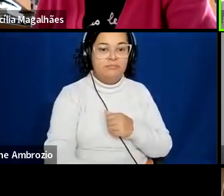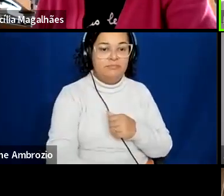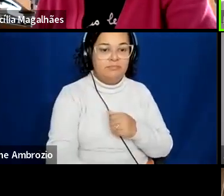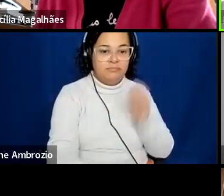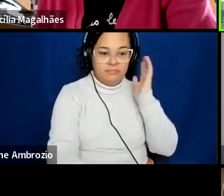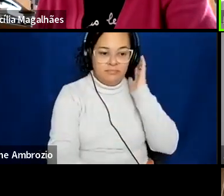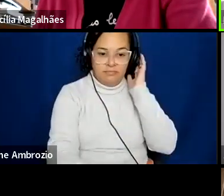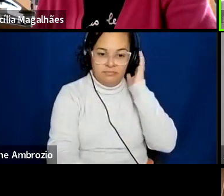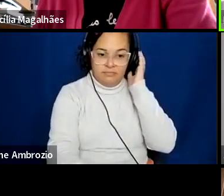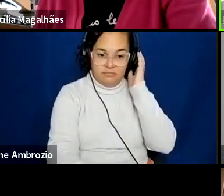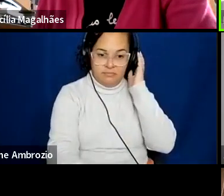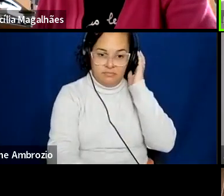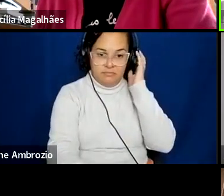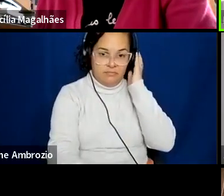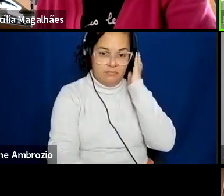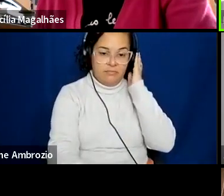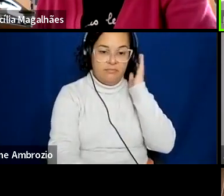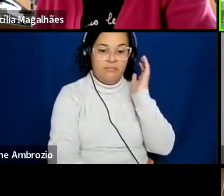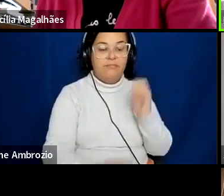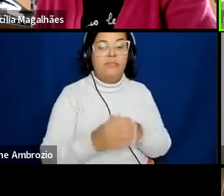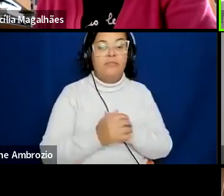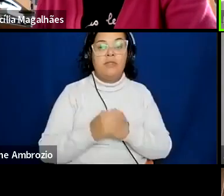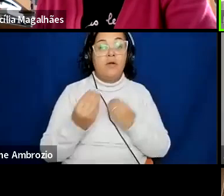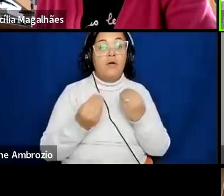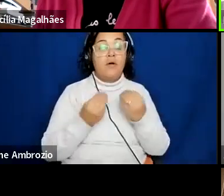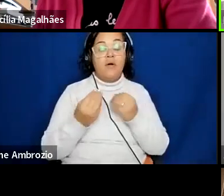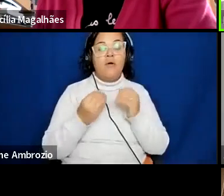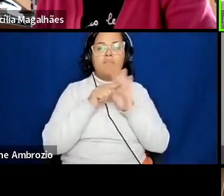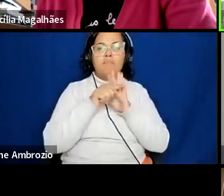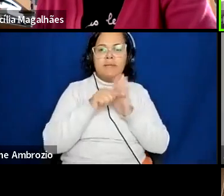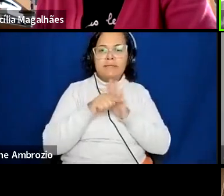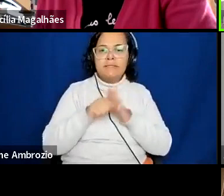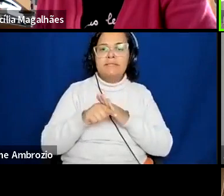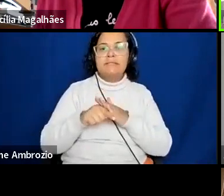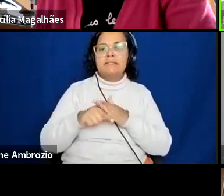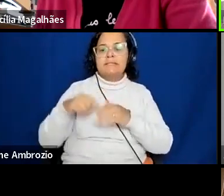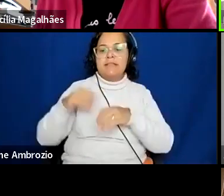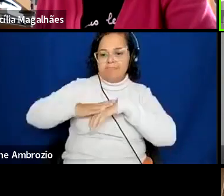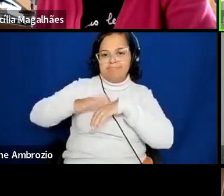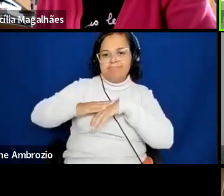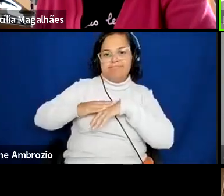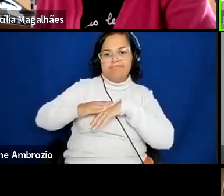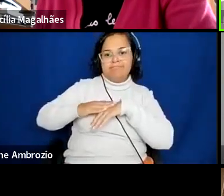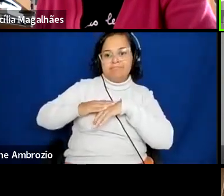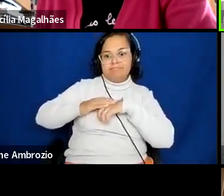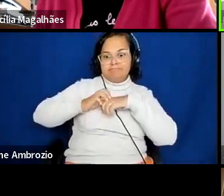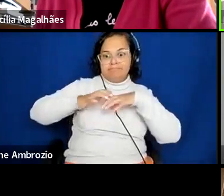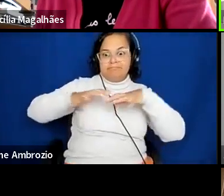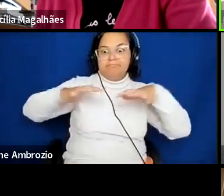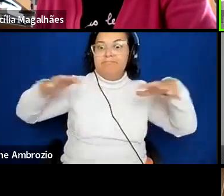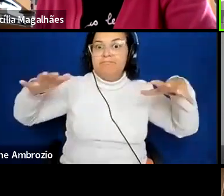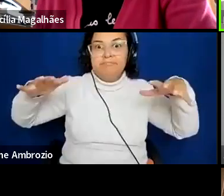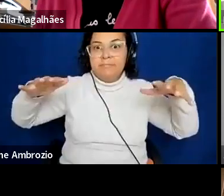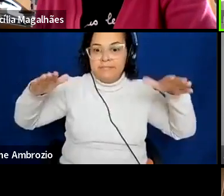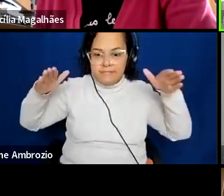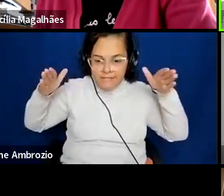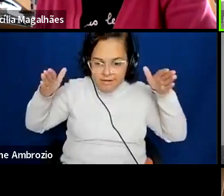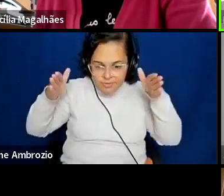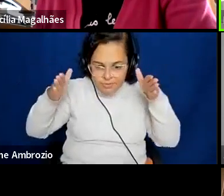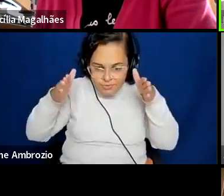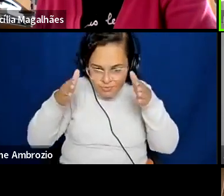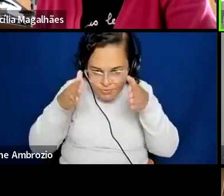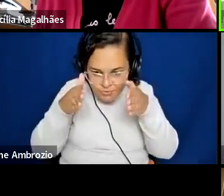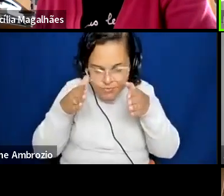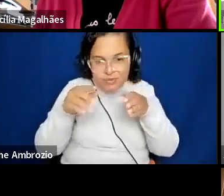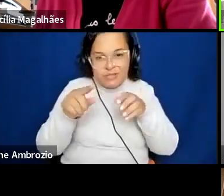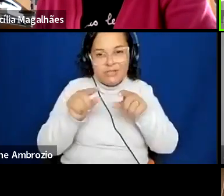conduct research, they are not so open. They are constrained by the choice of literature